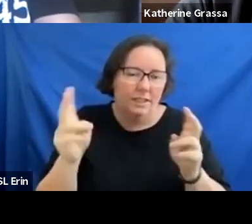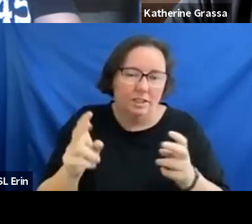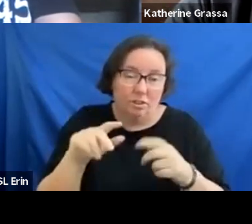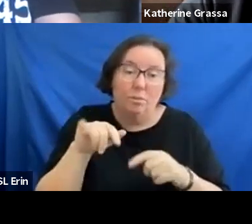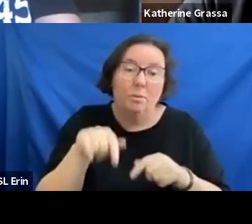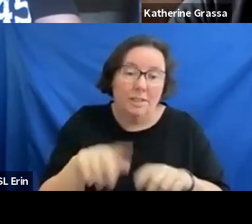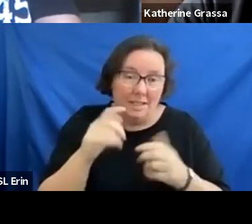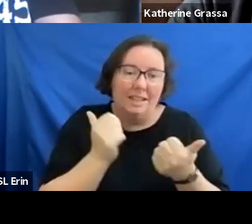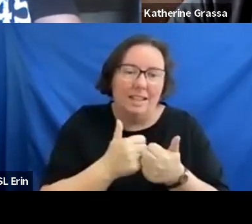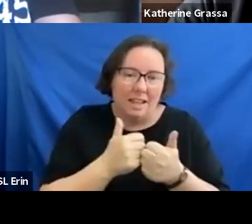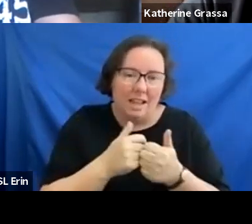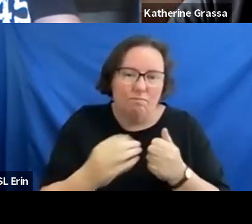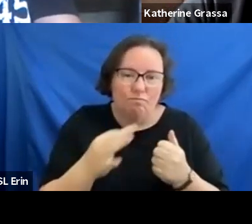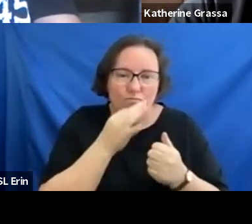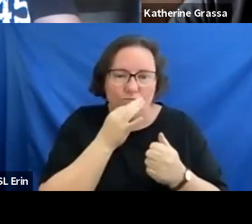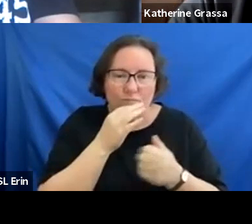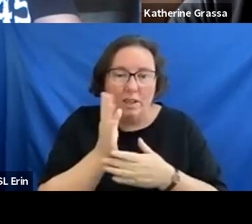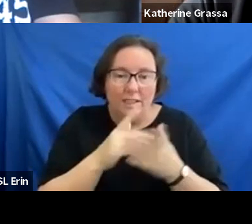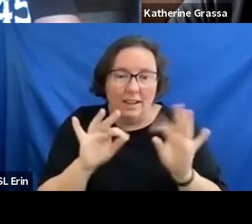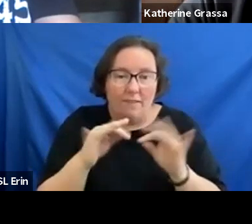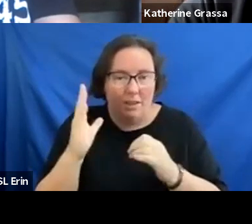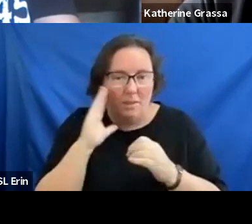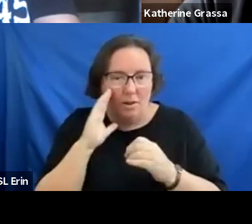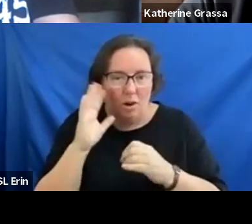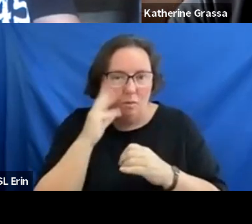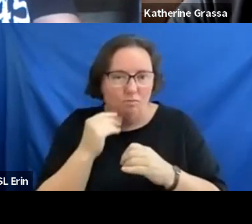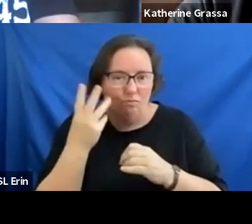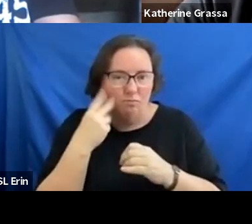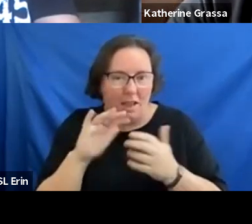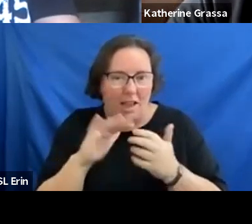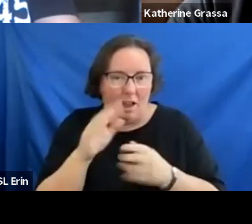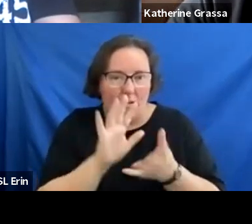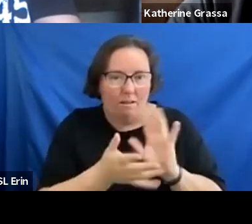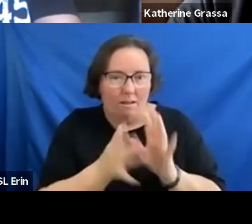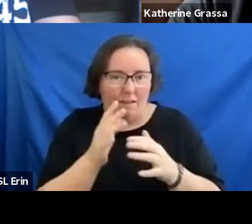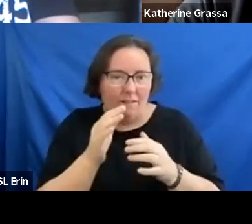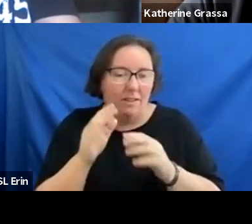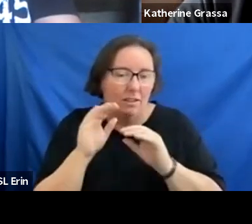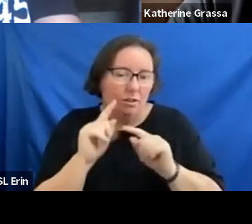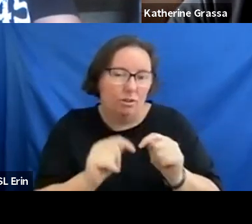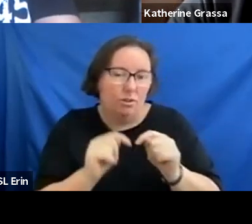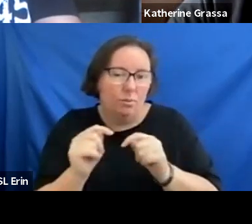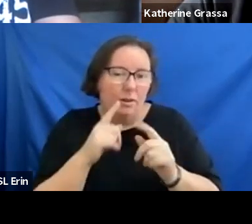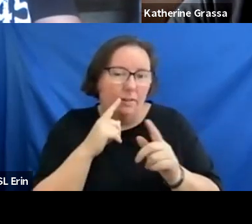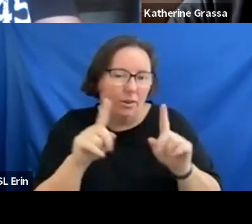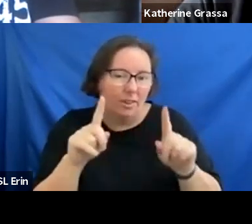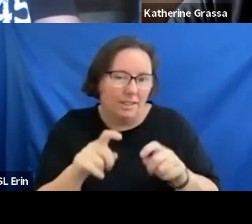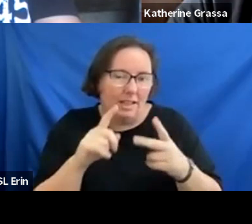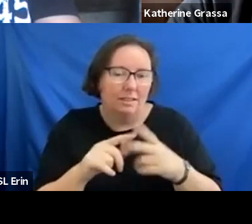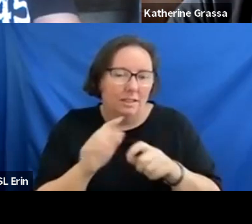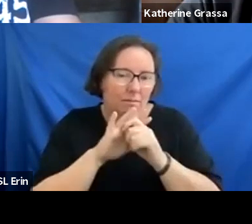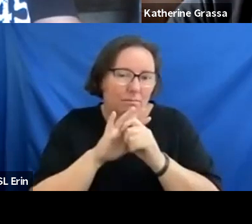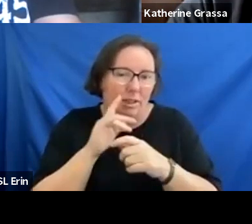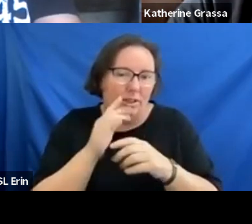a game, and it's a game that some families have known how to play for decades. Test prep tutoring, pressure for grade inflation, and